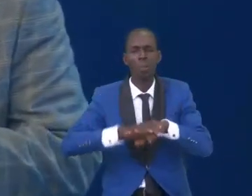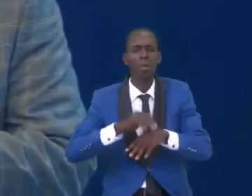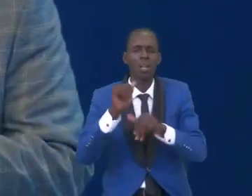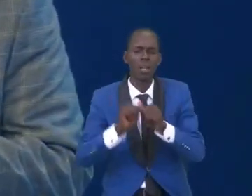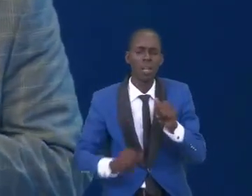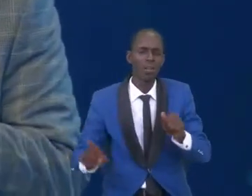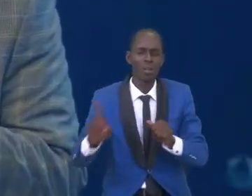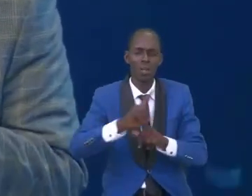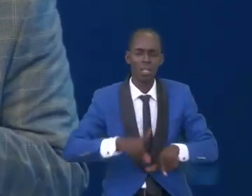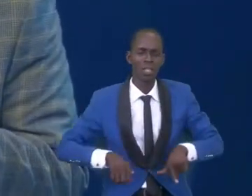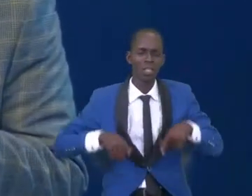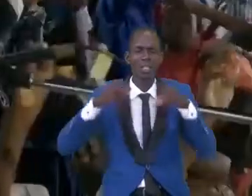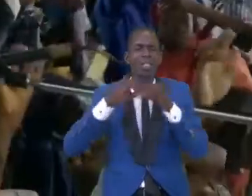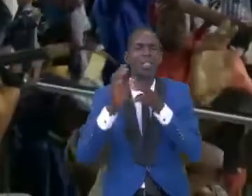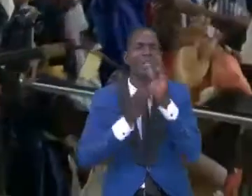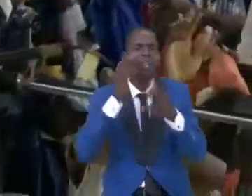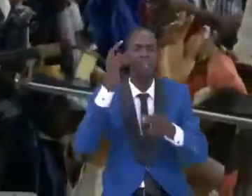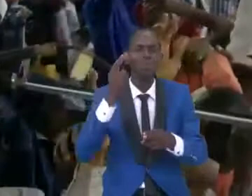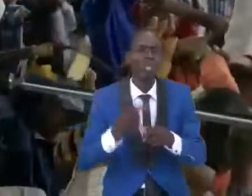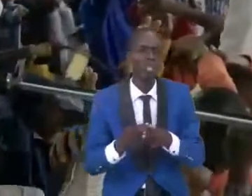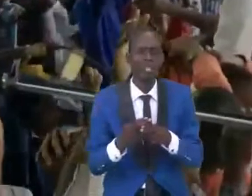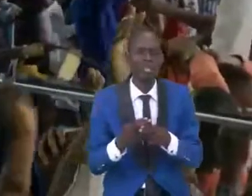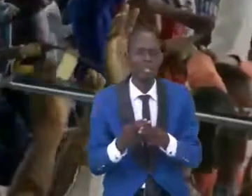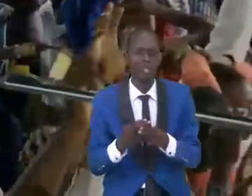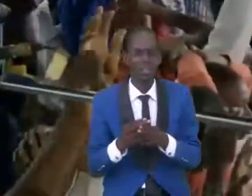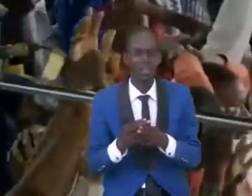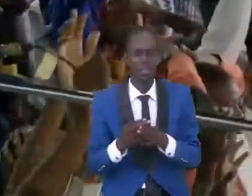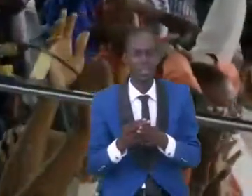in Jesus' name.